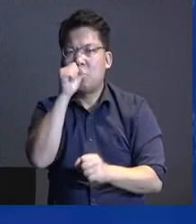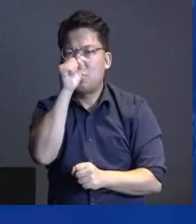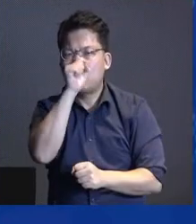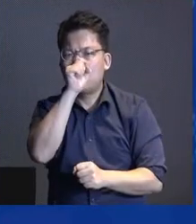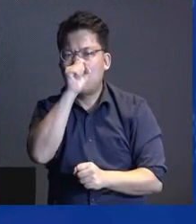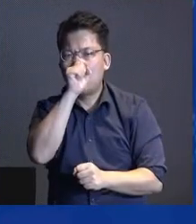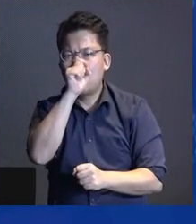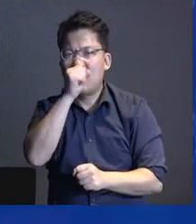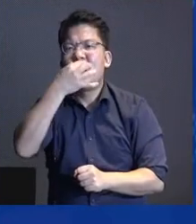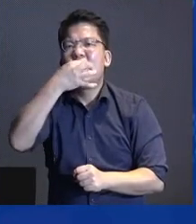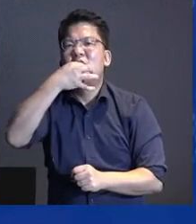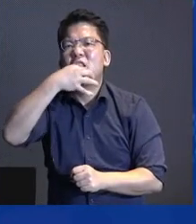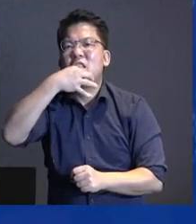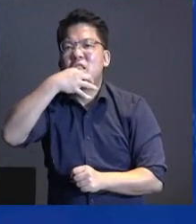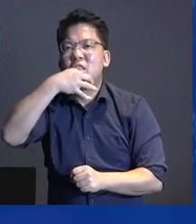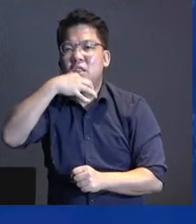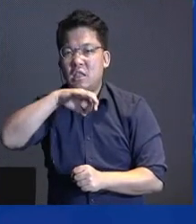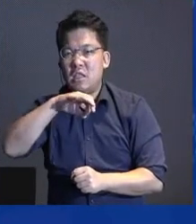in.